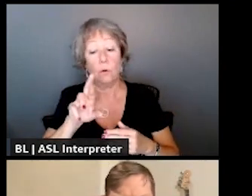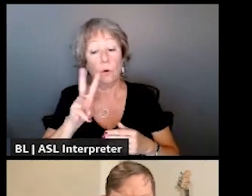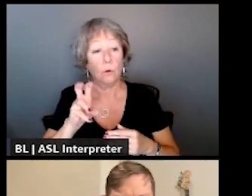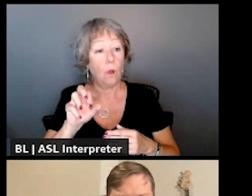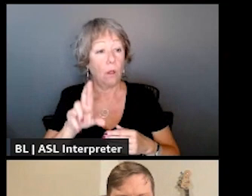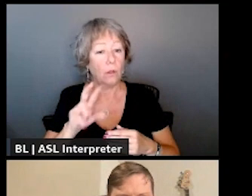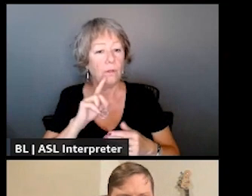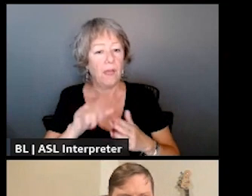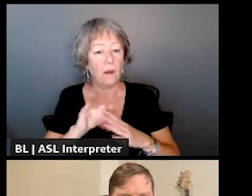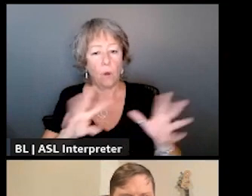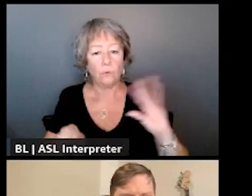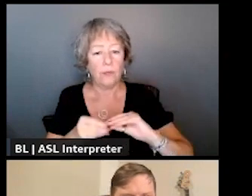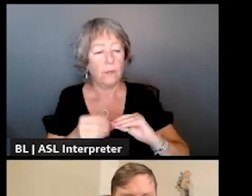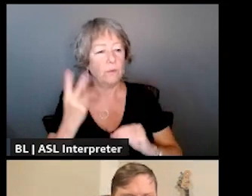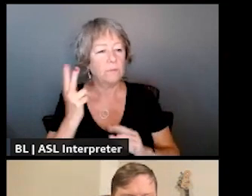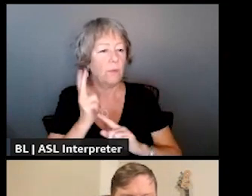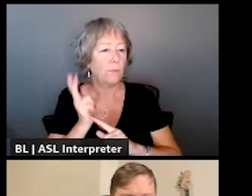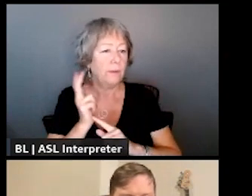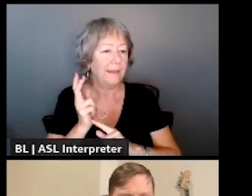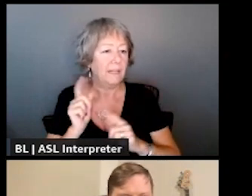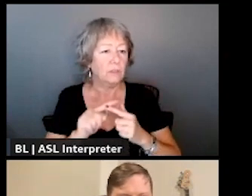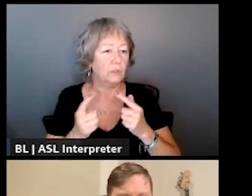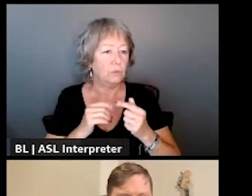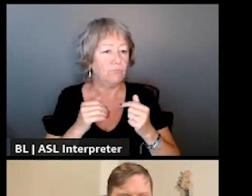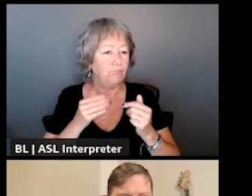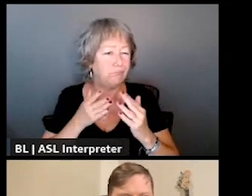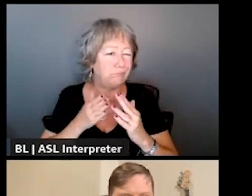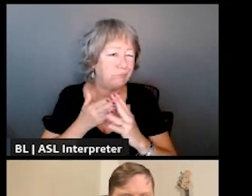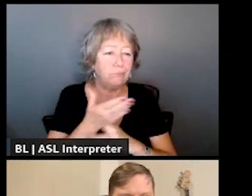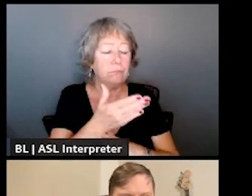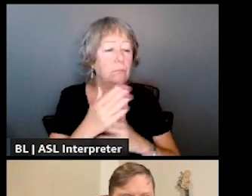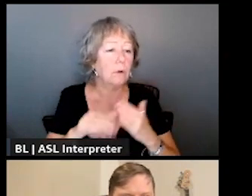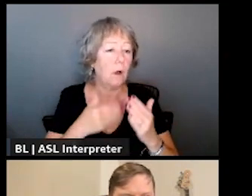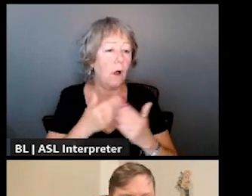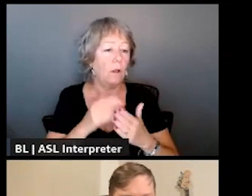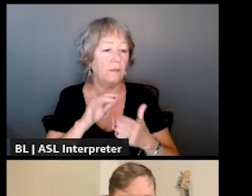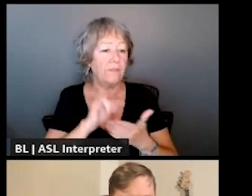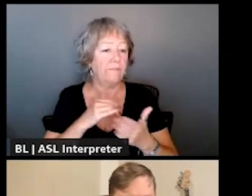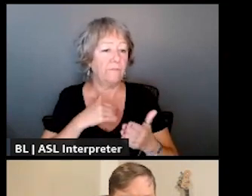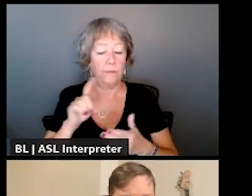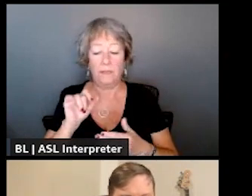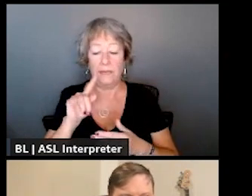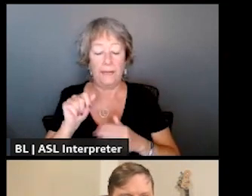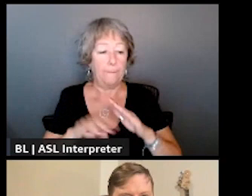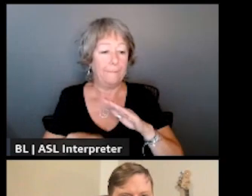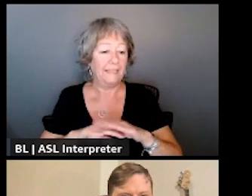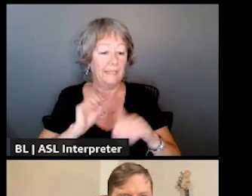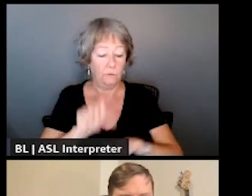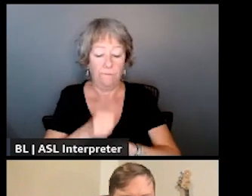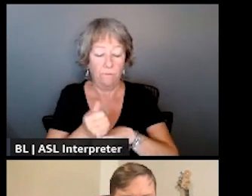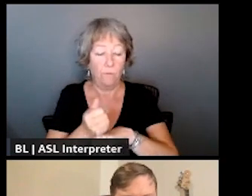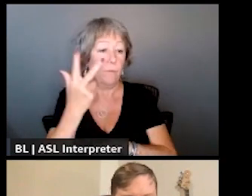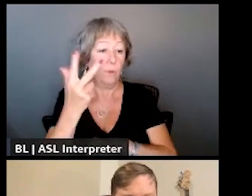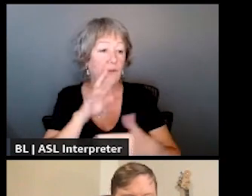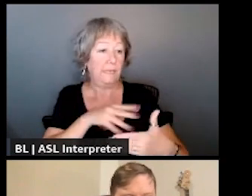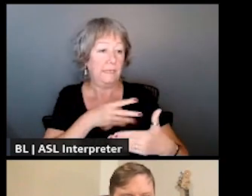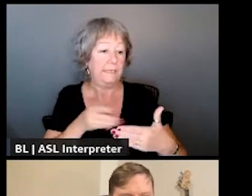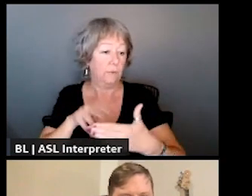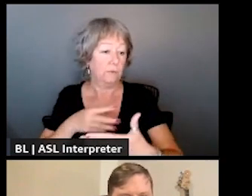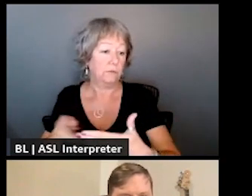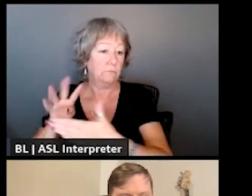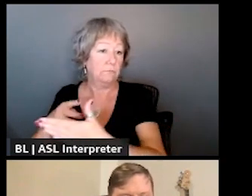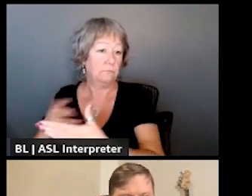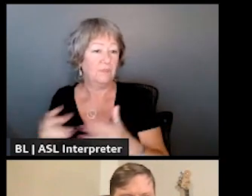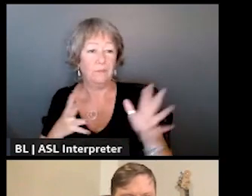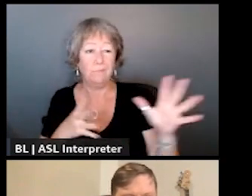me about 3 minutes to crawl a RDS MySQL database and form 3 tables. So it is super